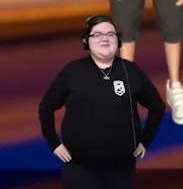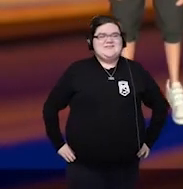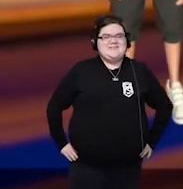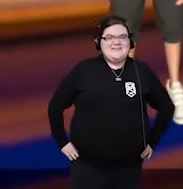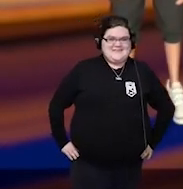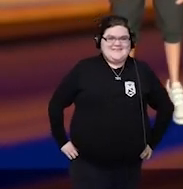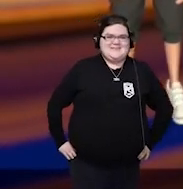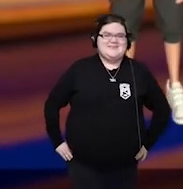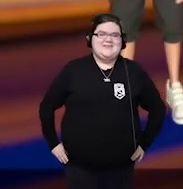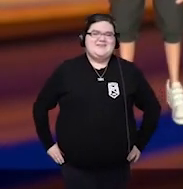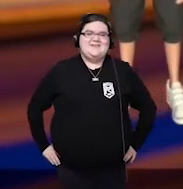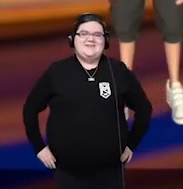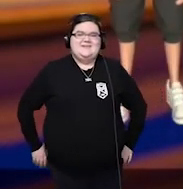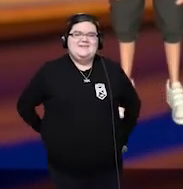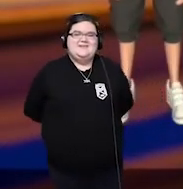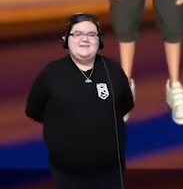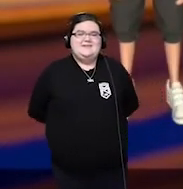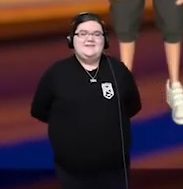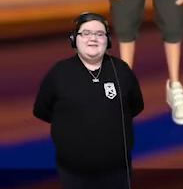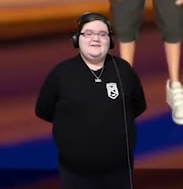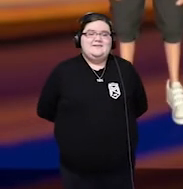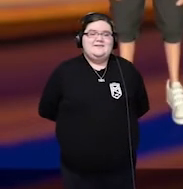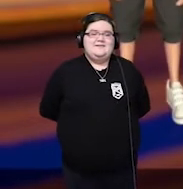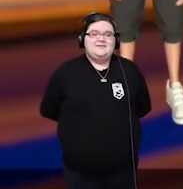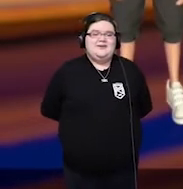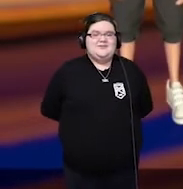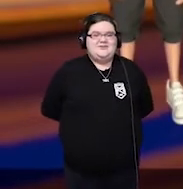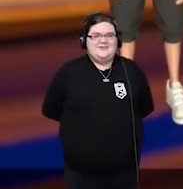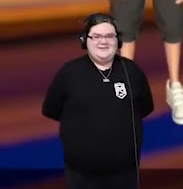do. Got it. Kind of. You got glasses?